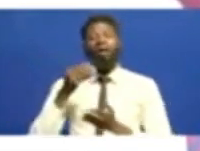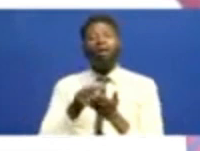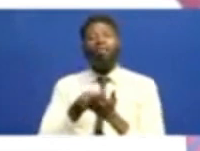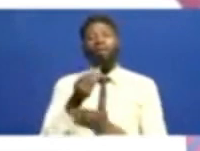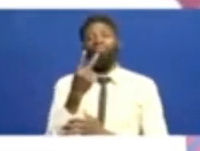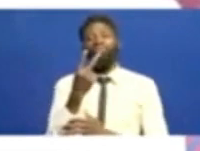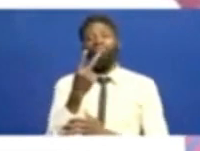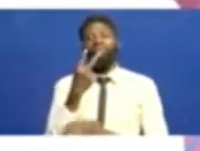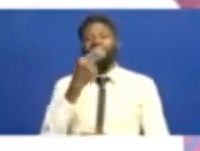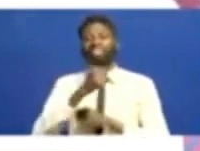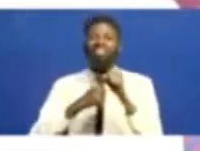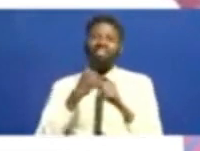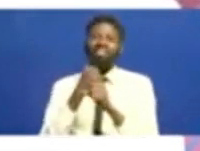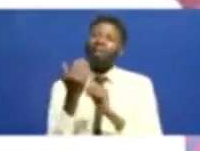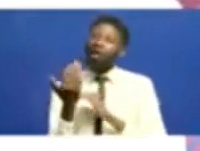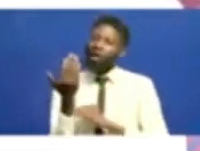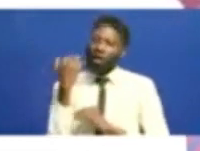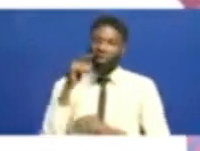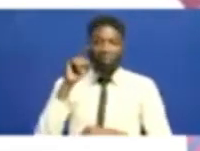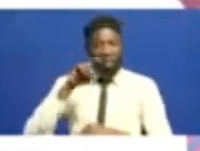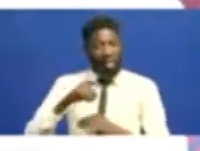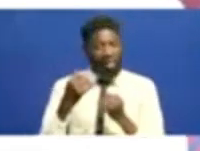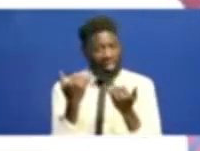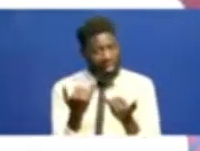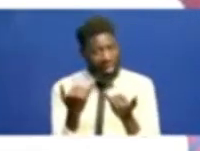be immediately commissioned.